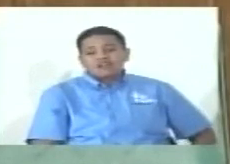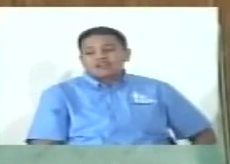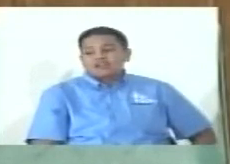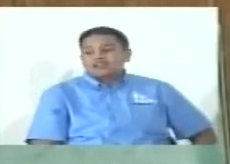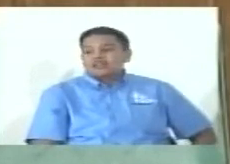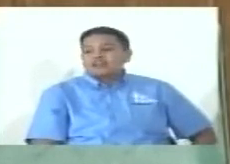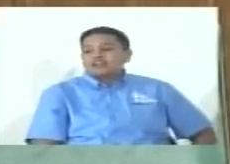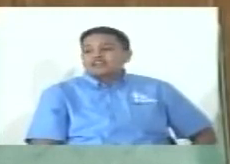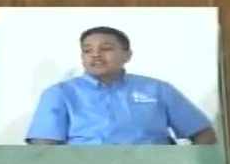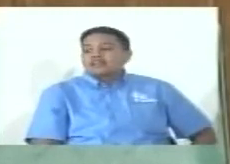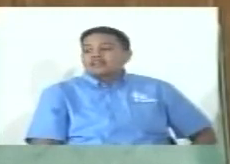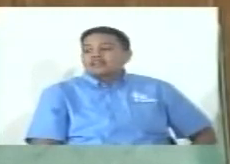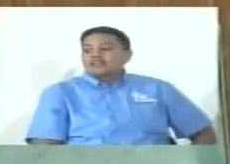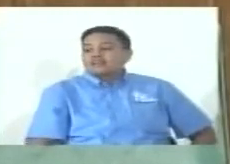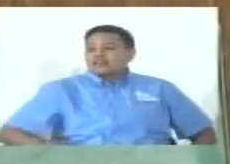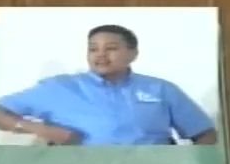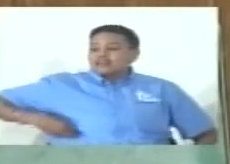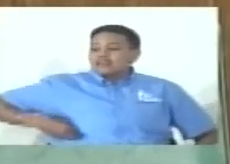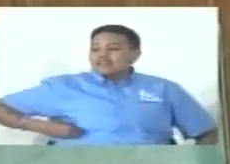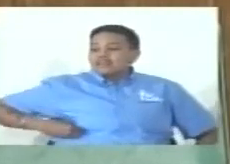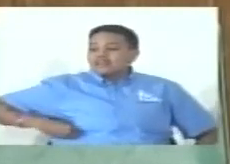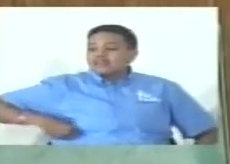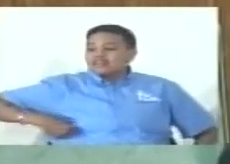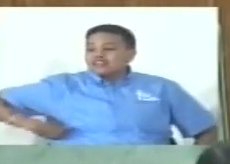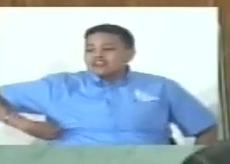And so I want to know.